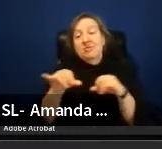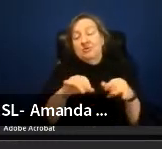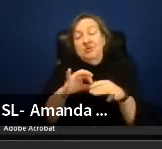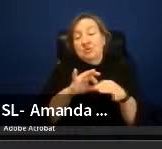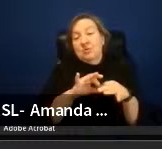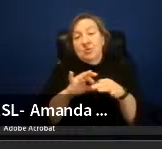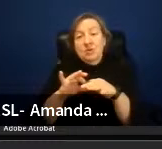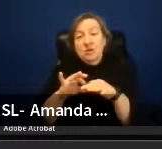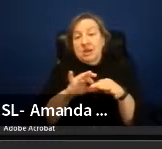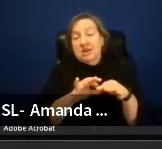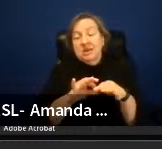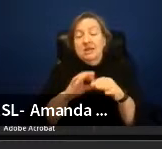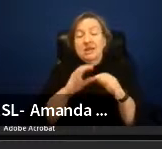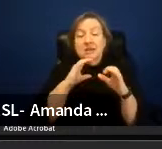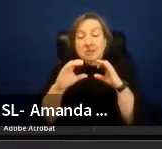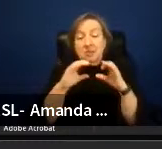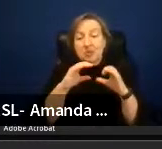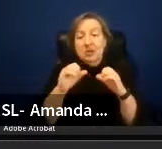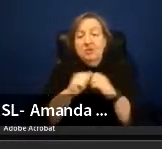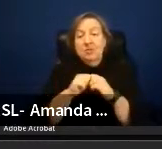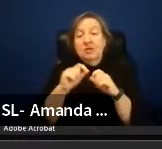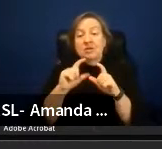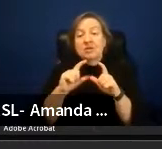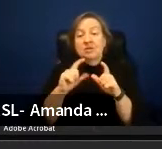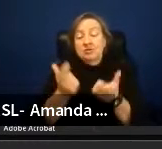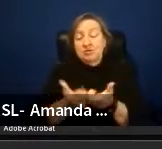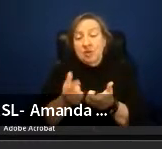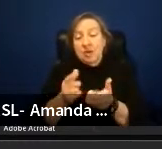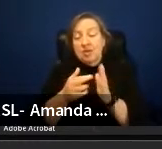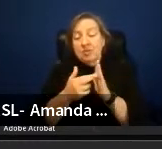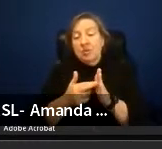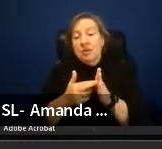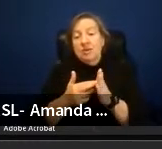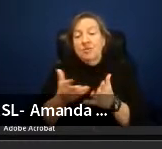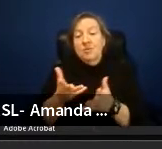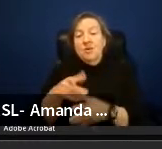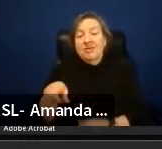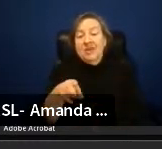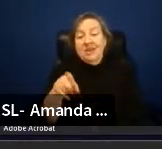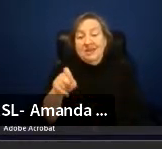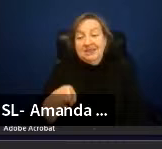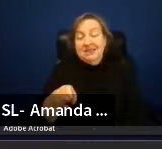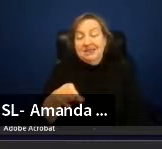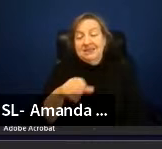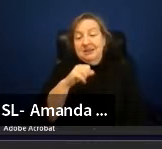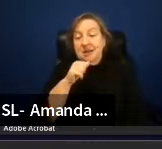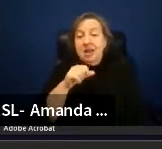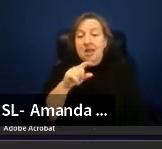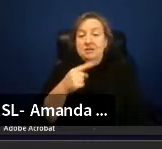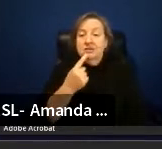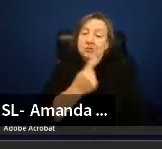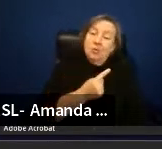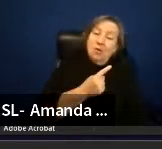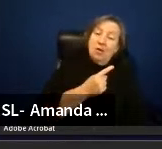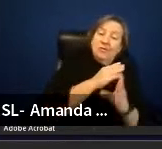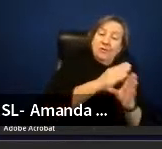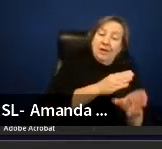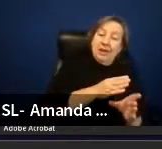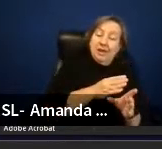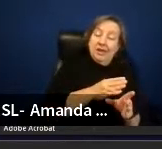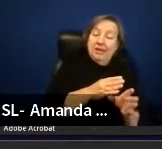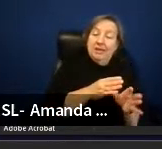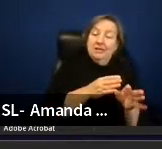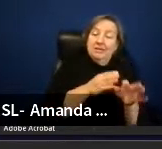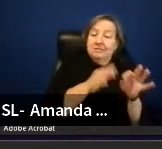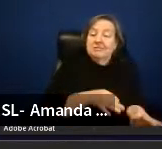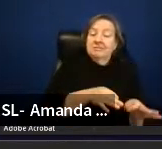coordinating and communicating with tribal representatives on what they need. So it's not a one-sided